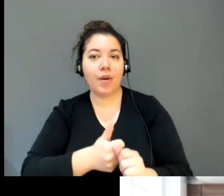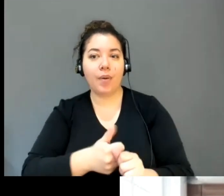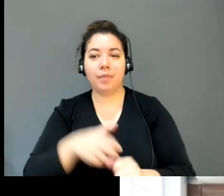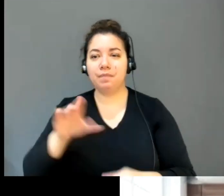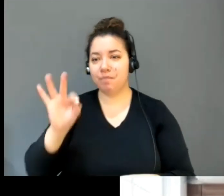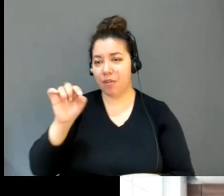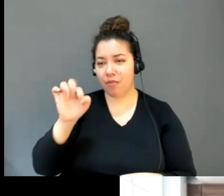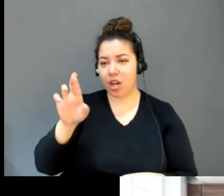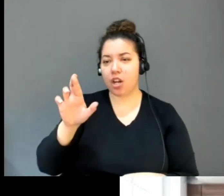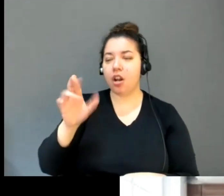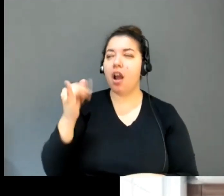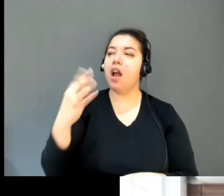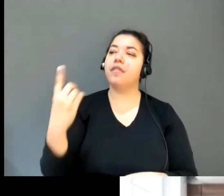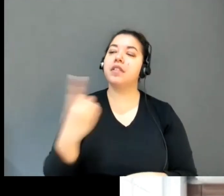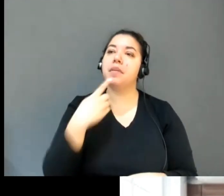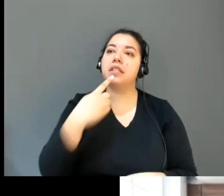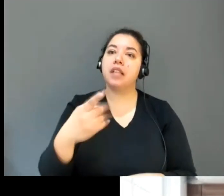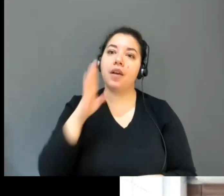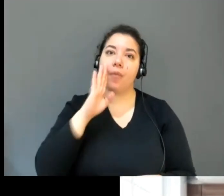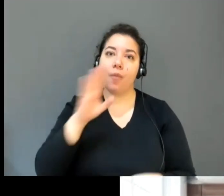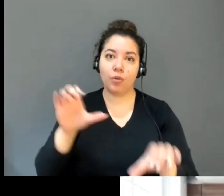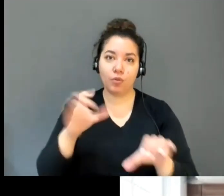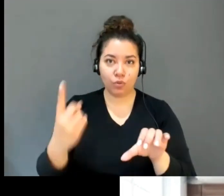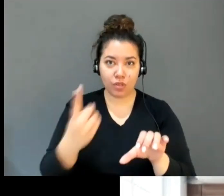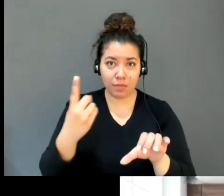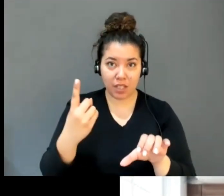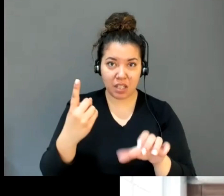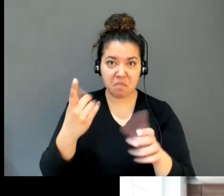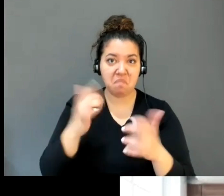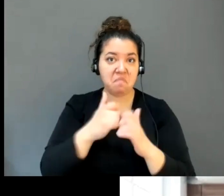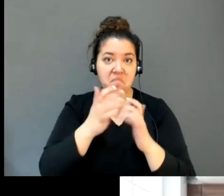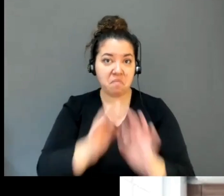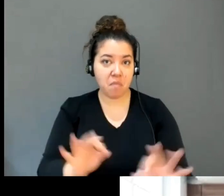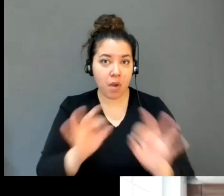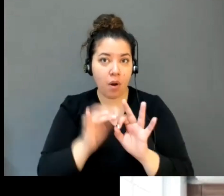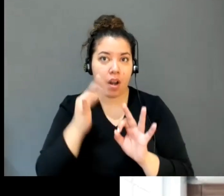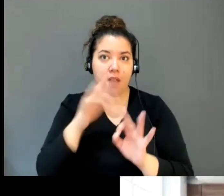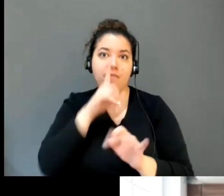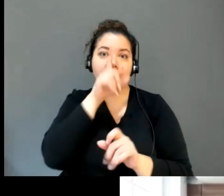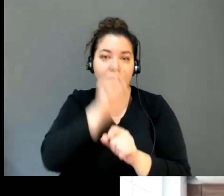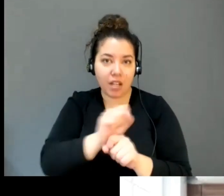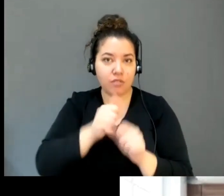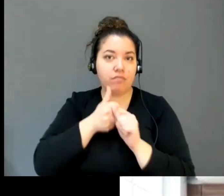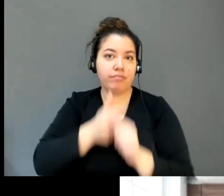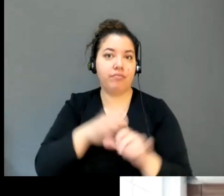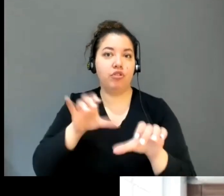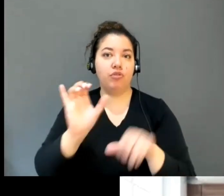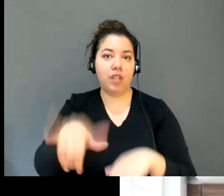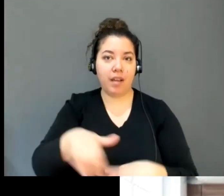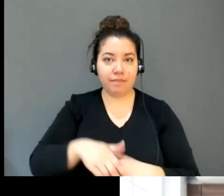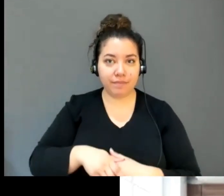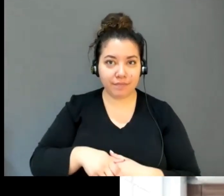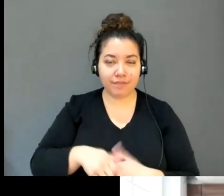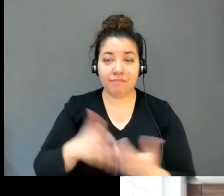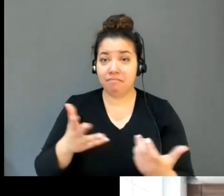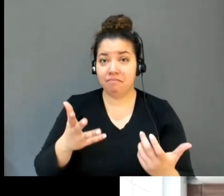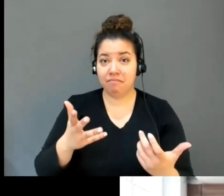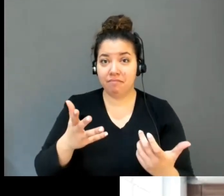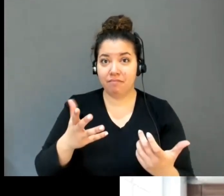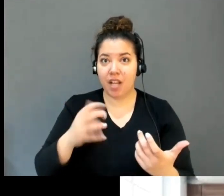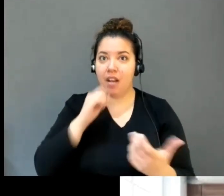someone says they're going to do something? How important is it that they do exactly what they say they're going to do? And nothing that you're not